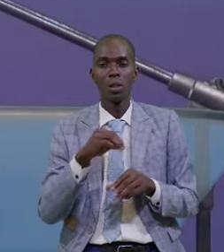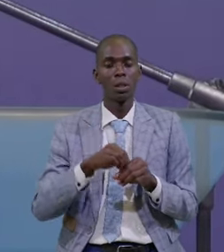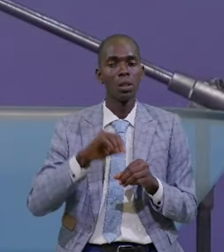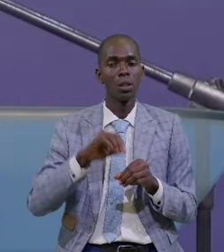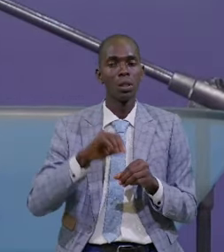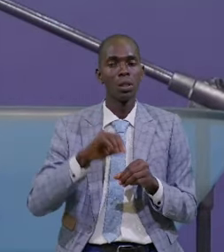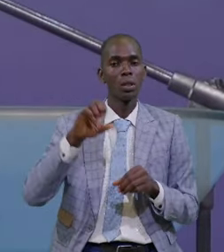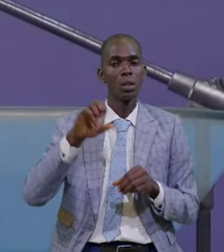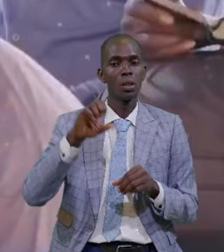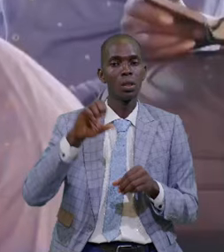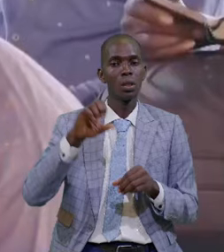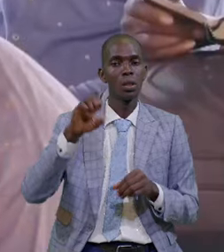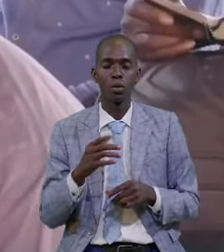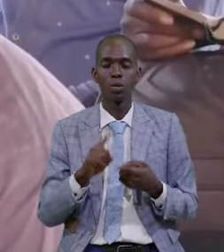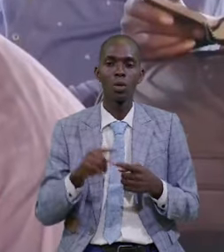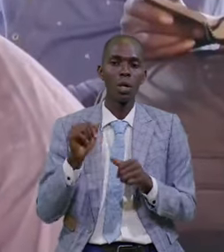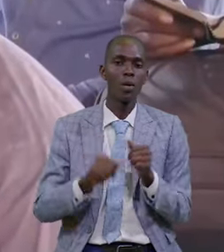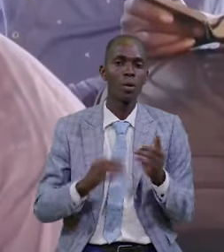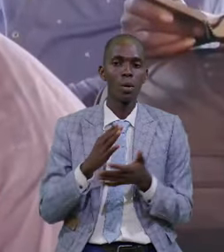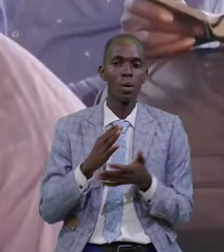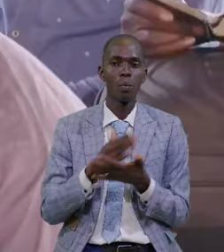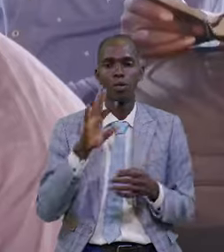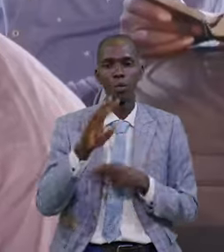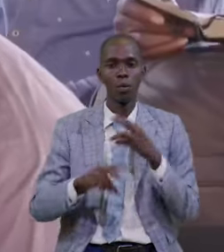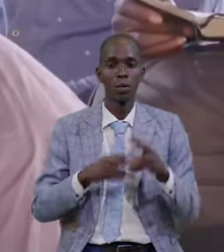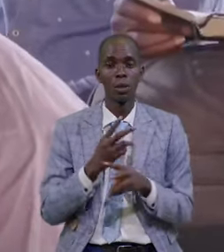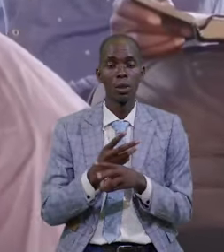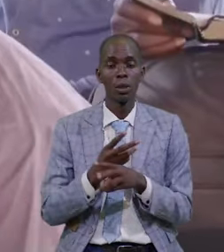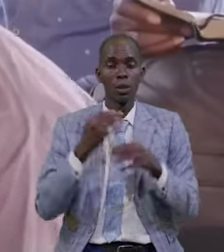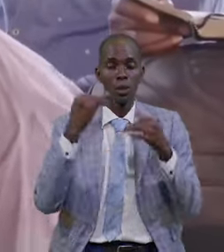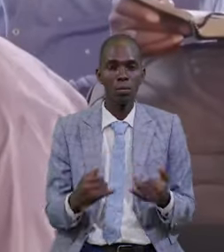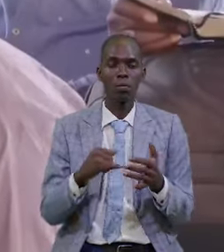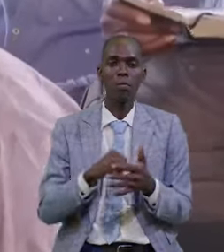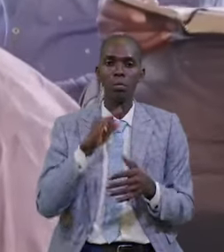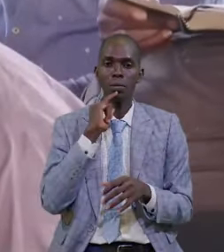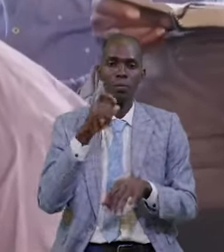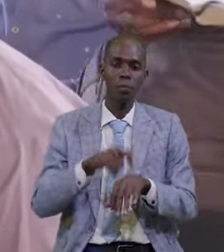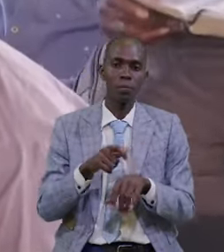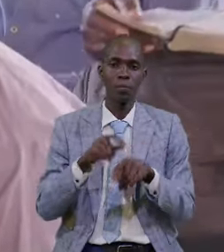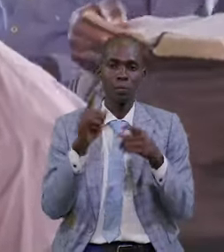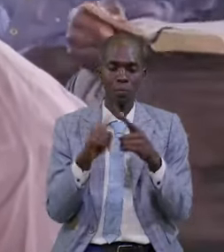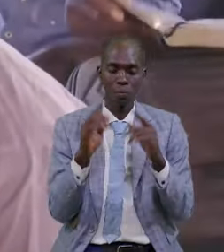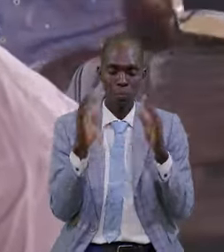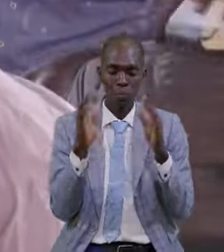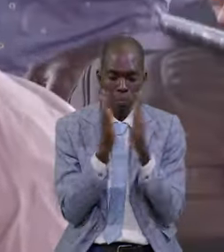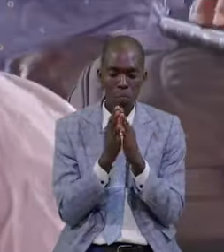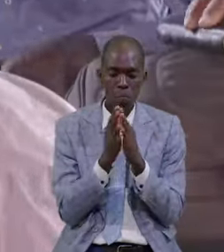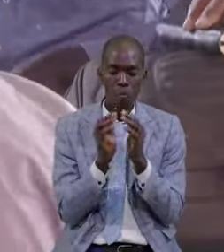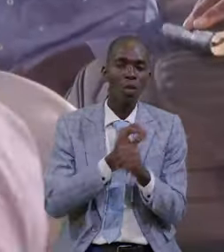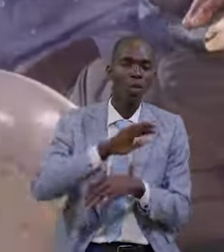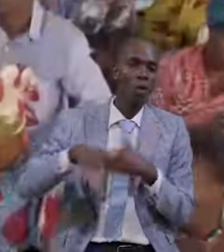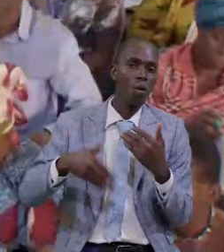part of your world. Let's rise up now, and let's wholeheartedly come to